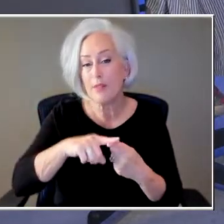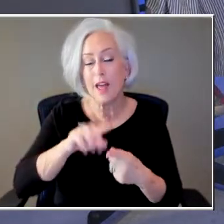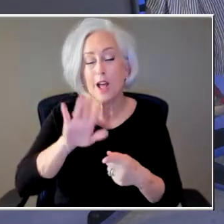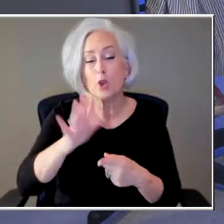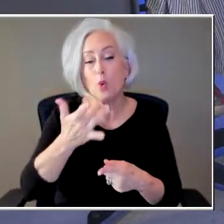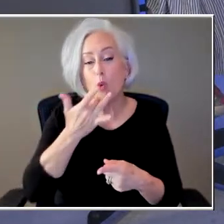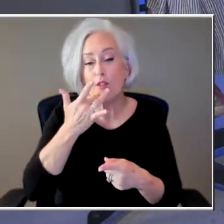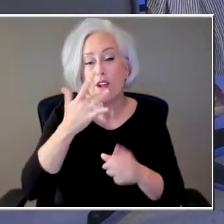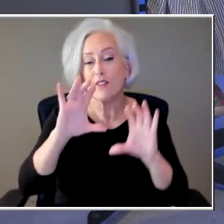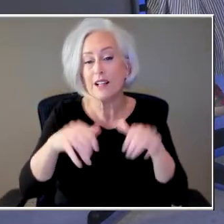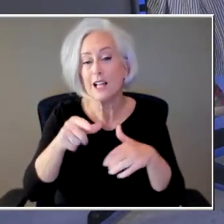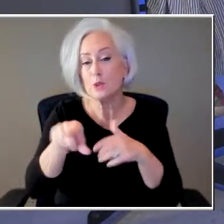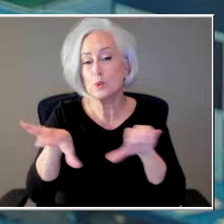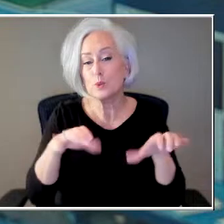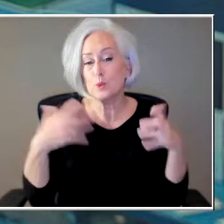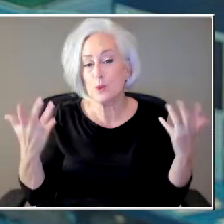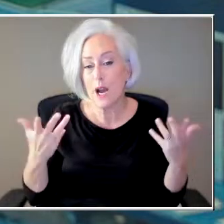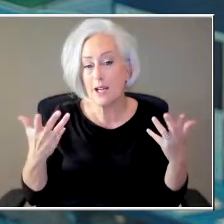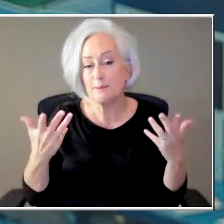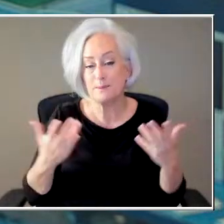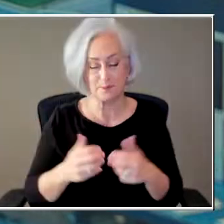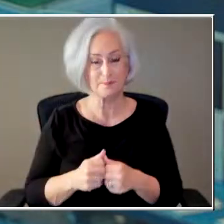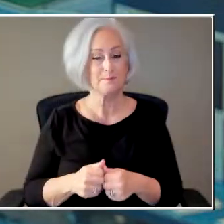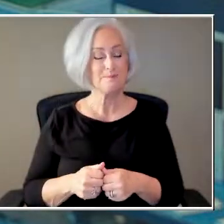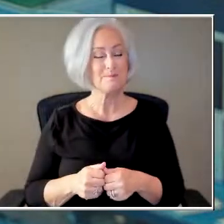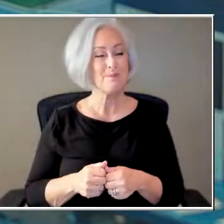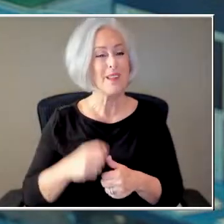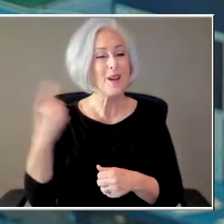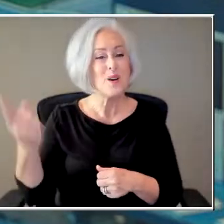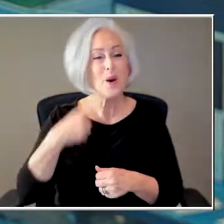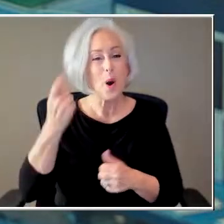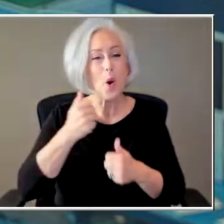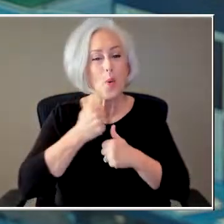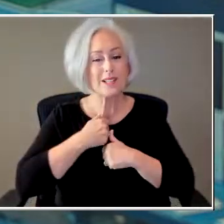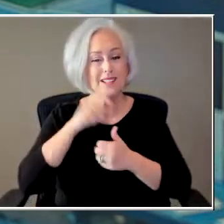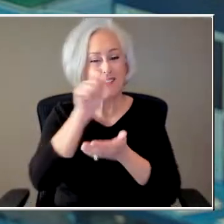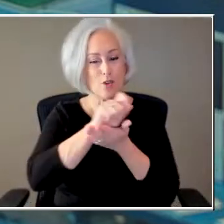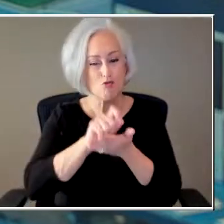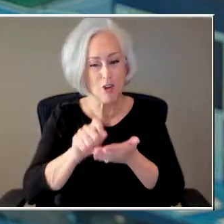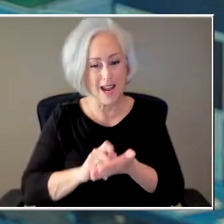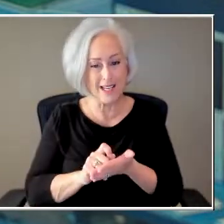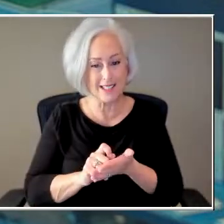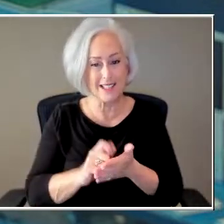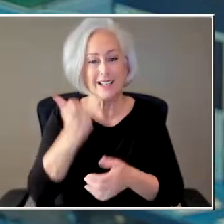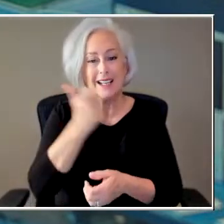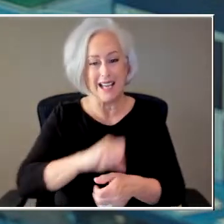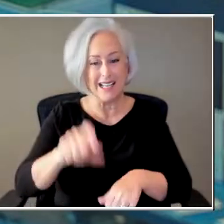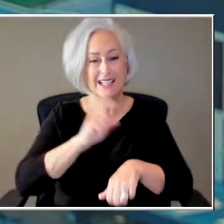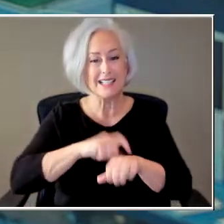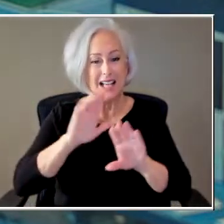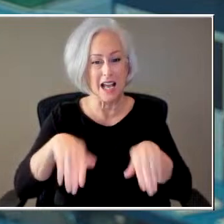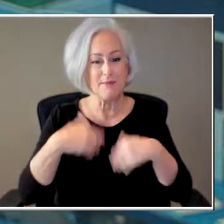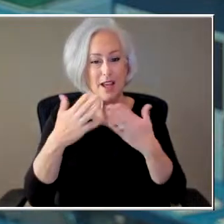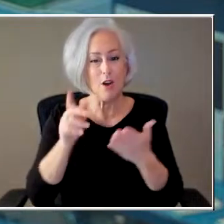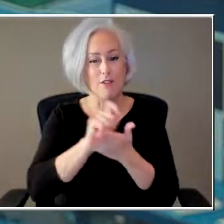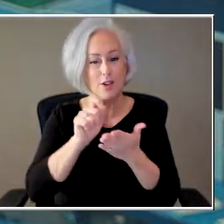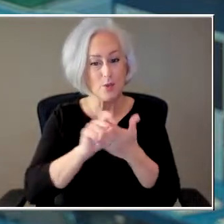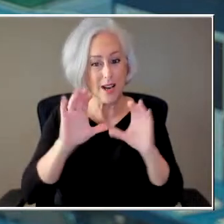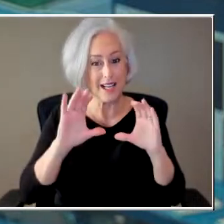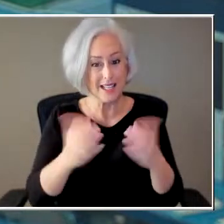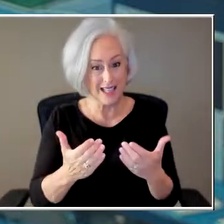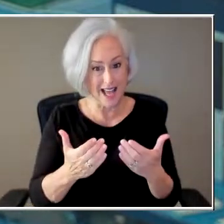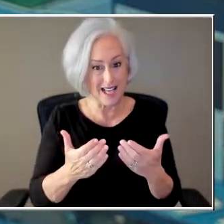mentioning? Yeah, so I've always loved to write. So anytime they offered a writing class, I was definitely probably one of the first to sign